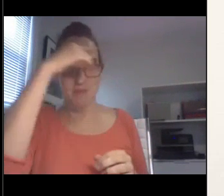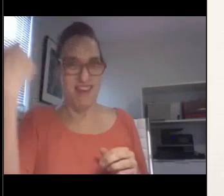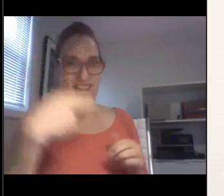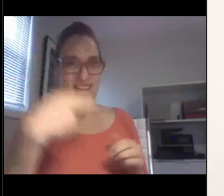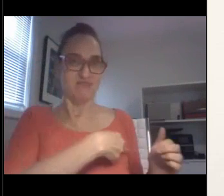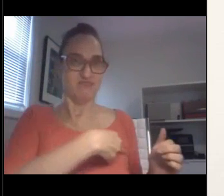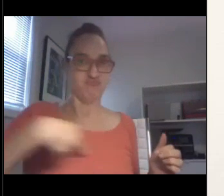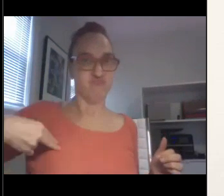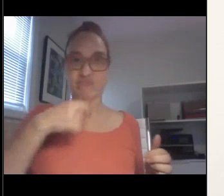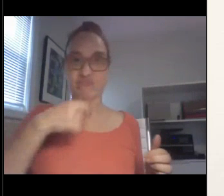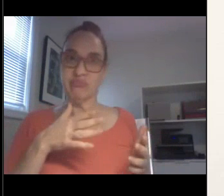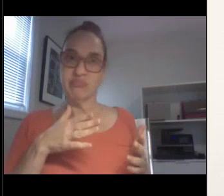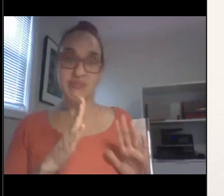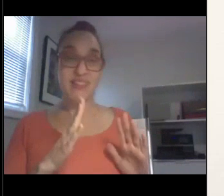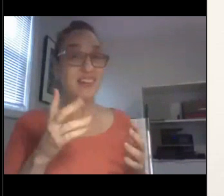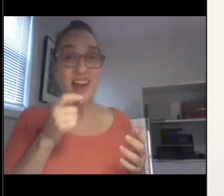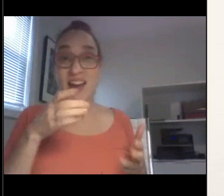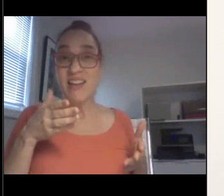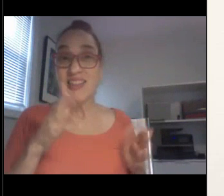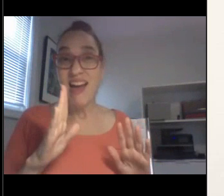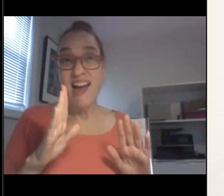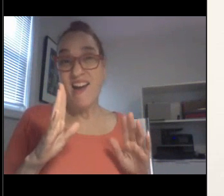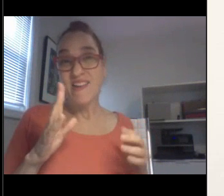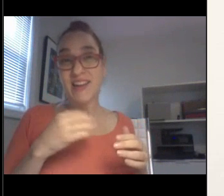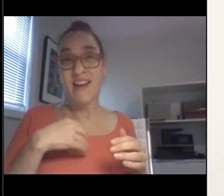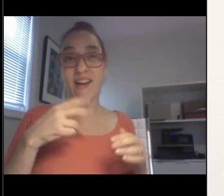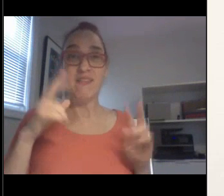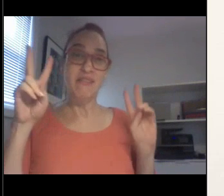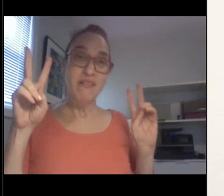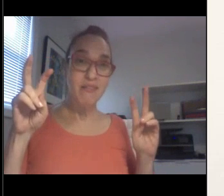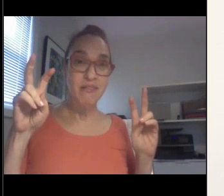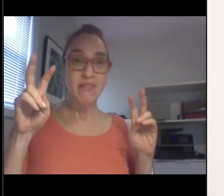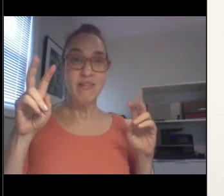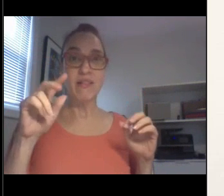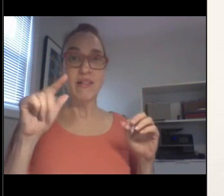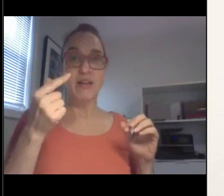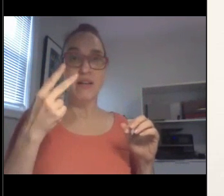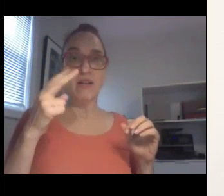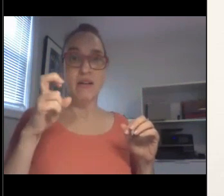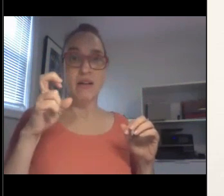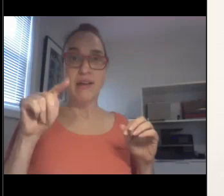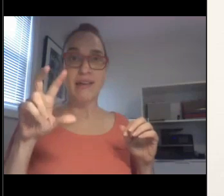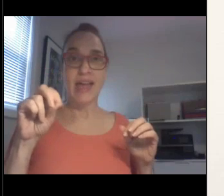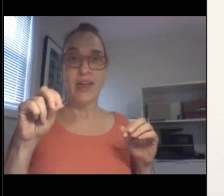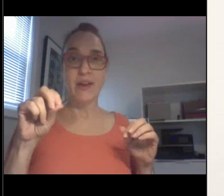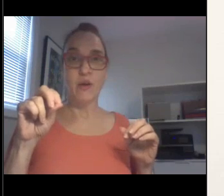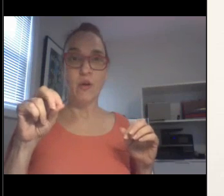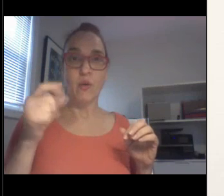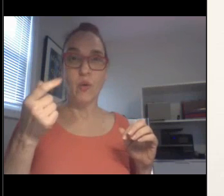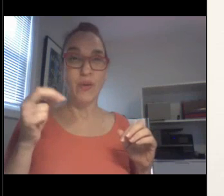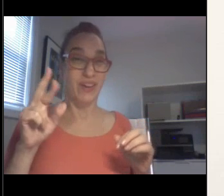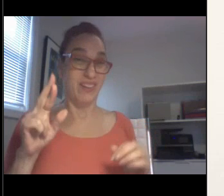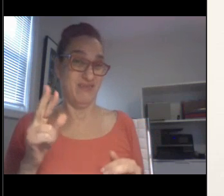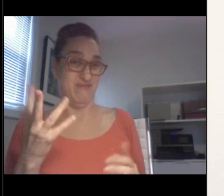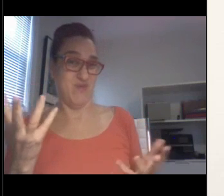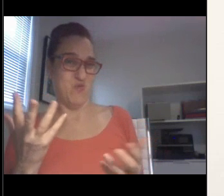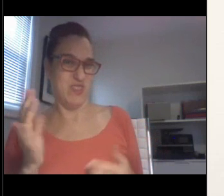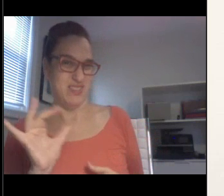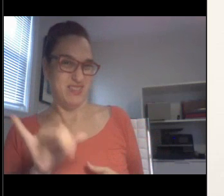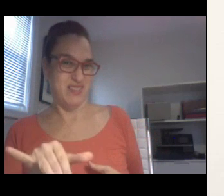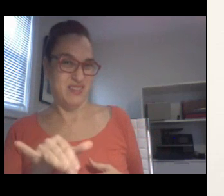gear is. It seems to be the case that some of the topics and